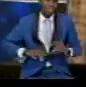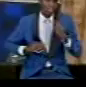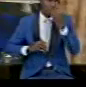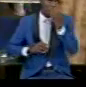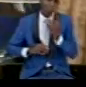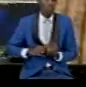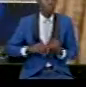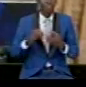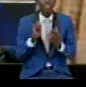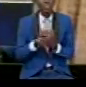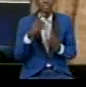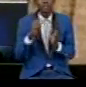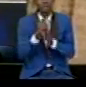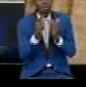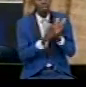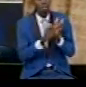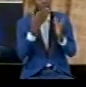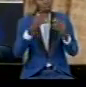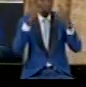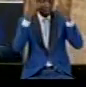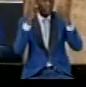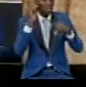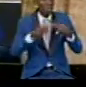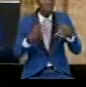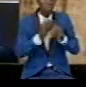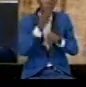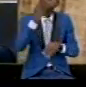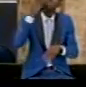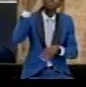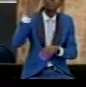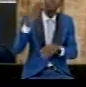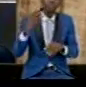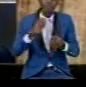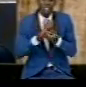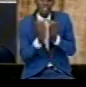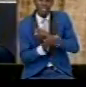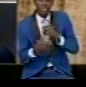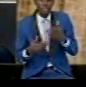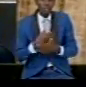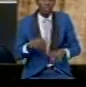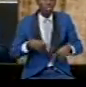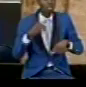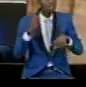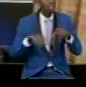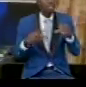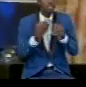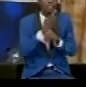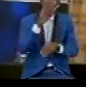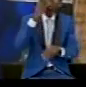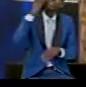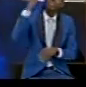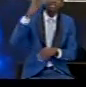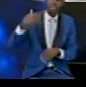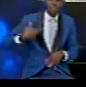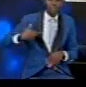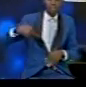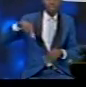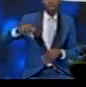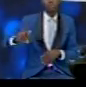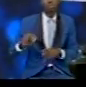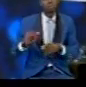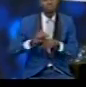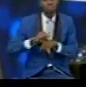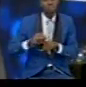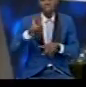the law of Moses will not get you there. Turning over a new leaf will not get you there. Religious